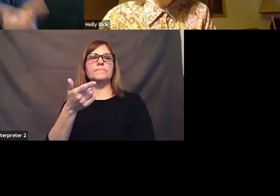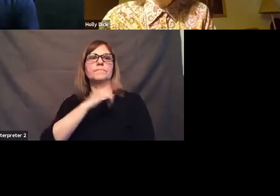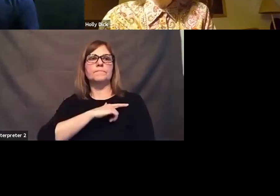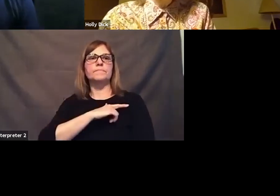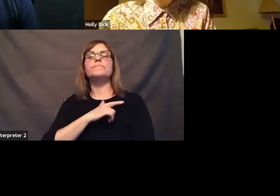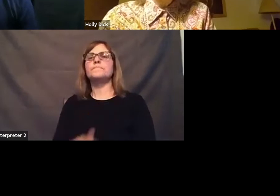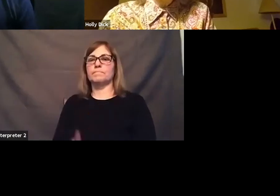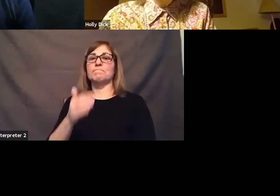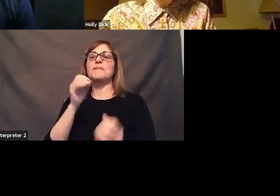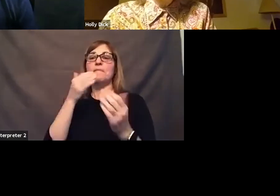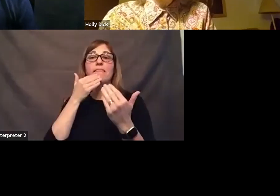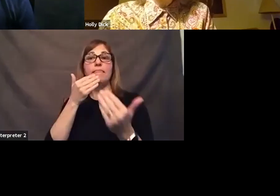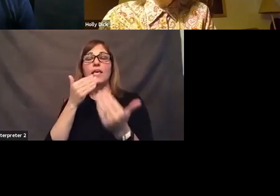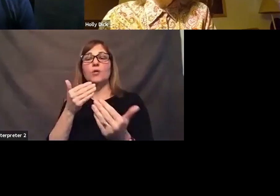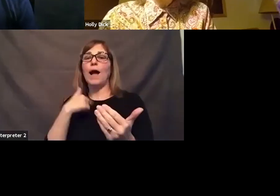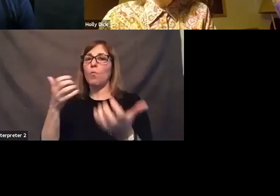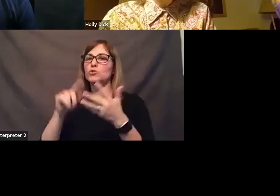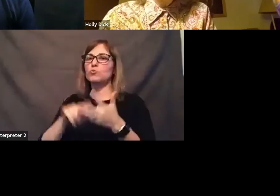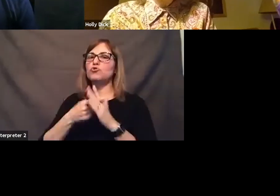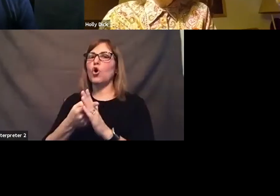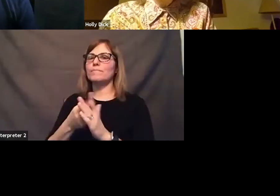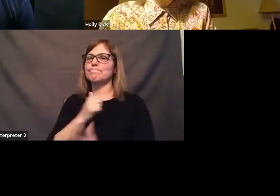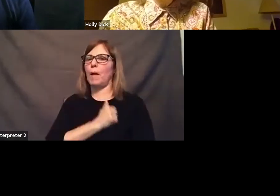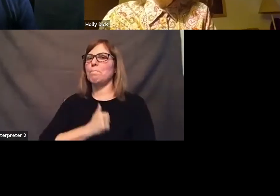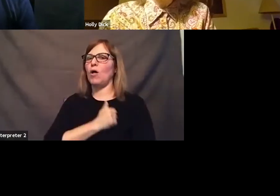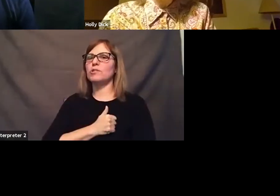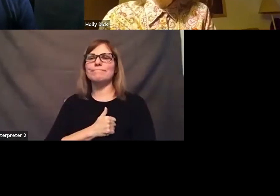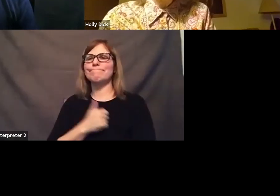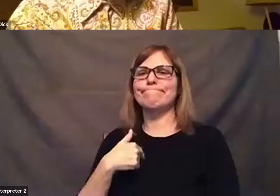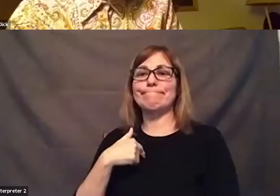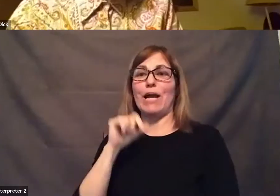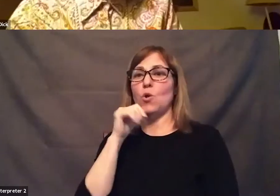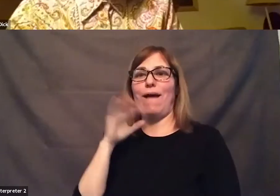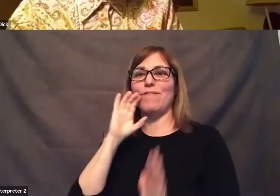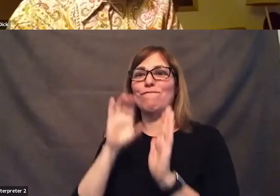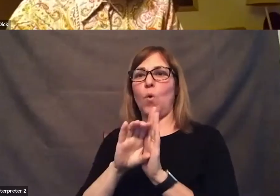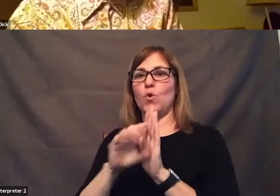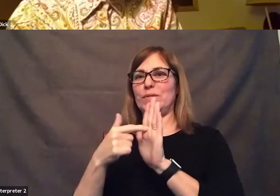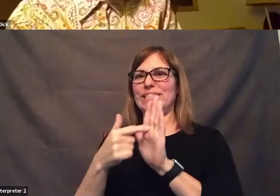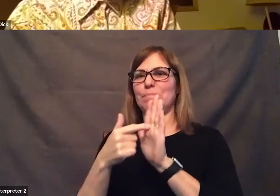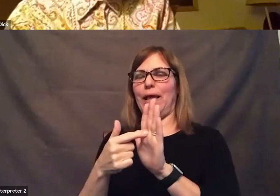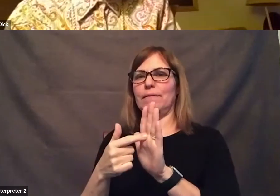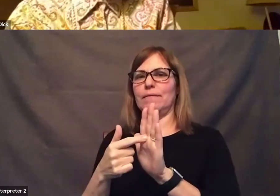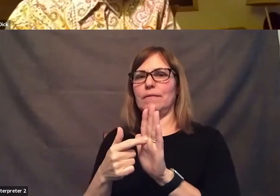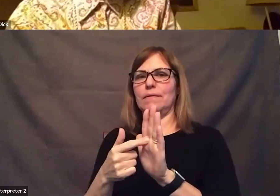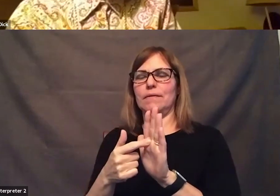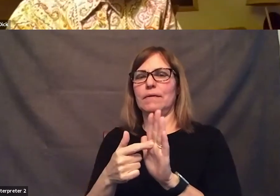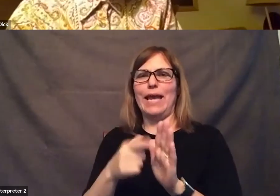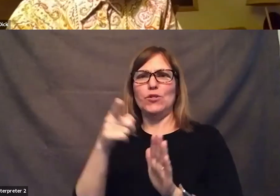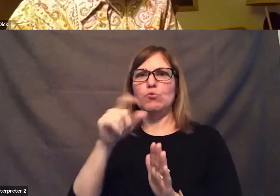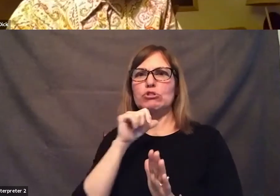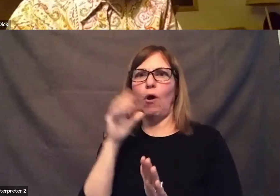Thank you. Let me start by apologizing that I don't have a photo displayed, and you shouldn't read anything into that except